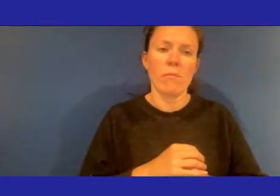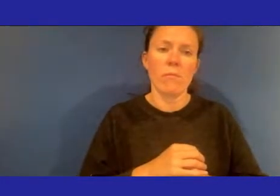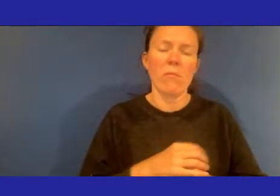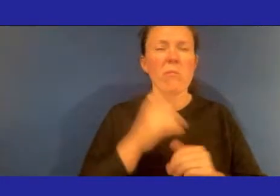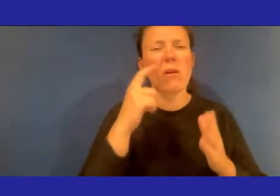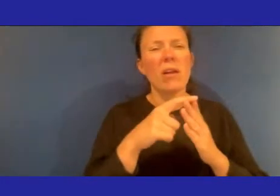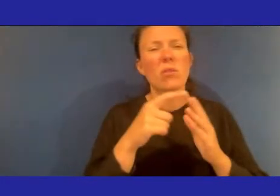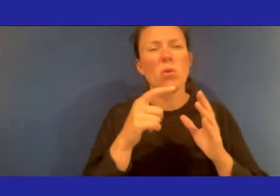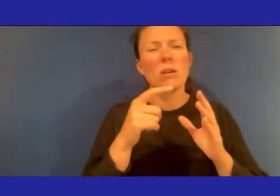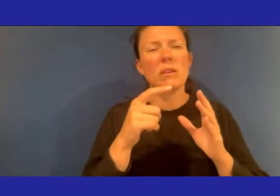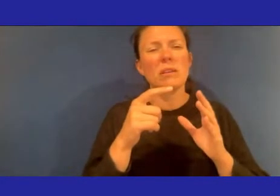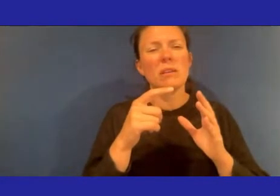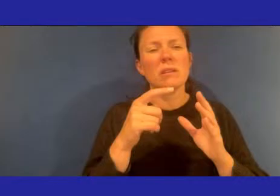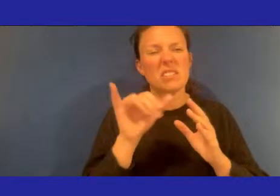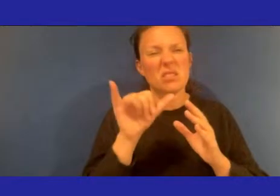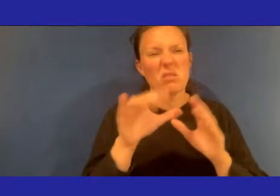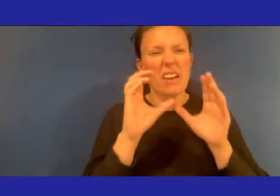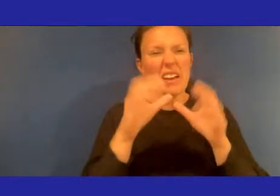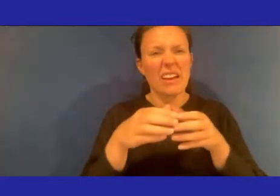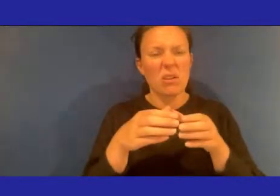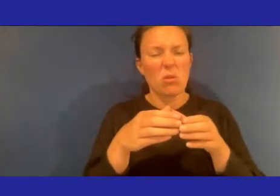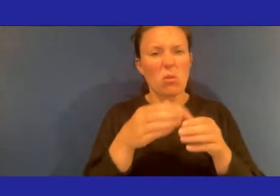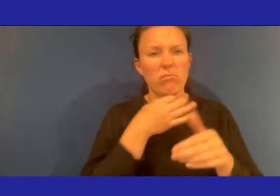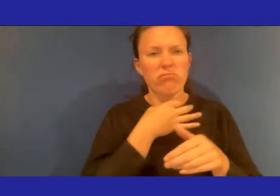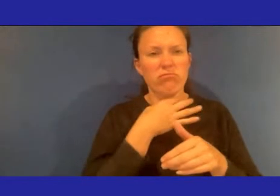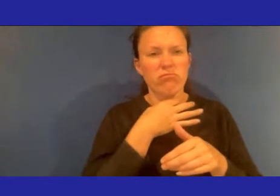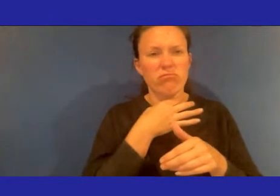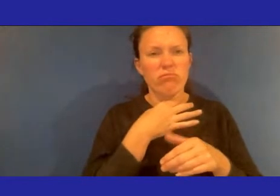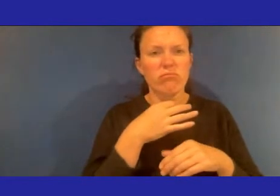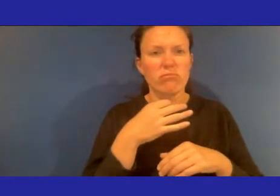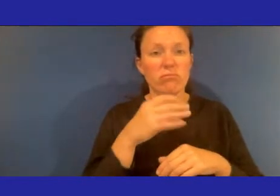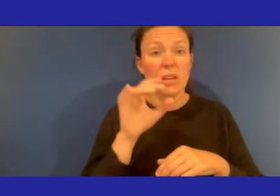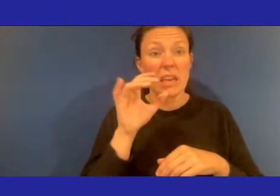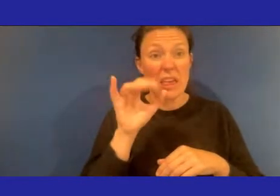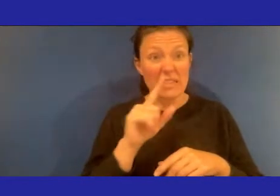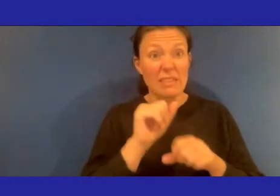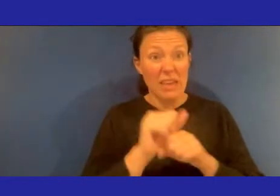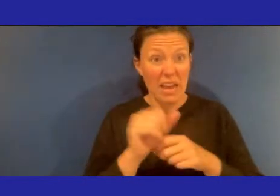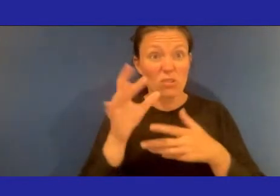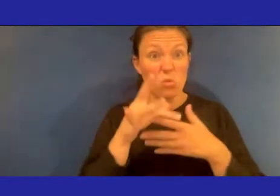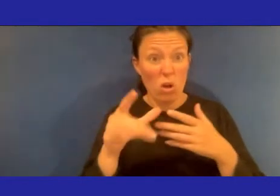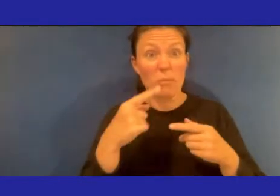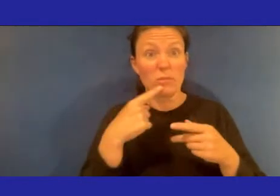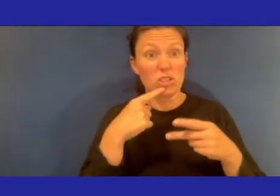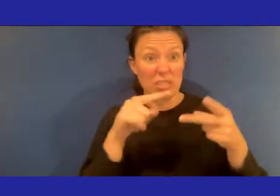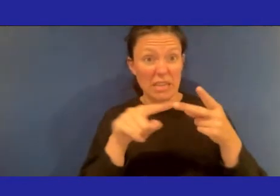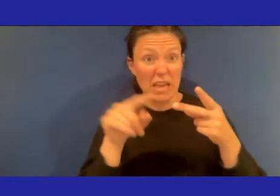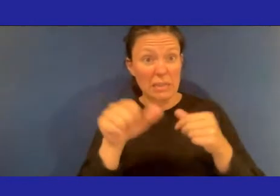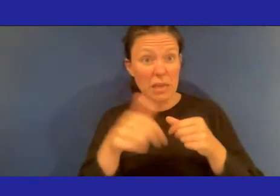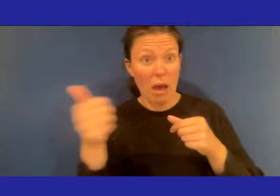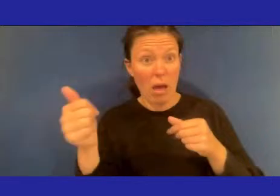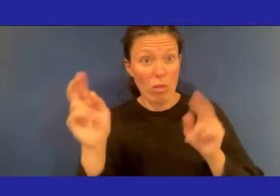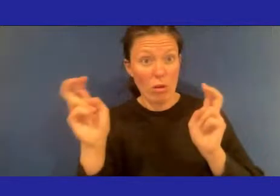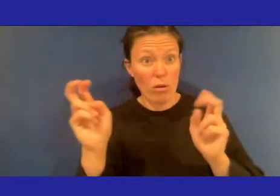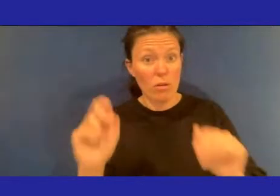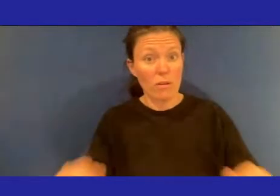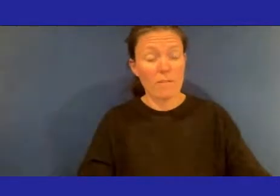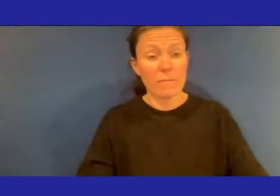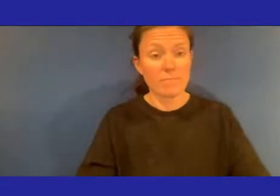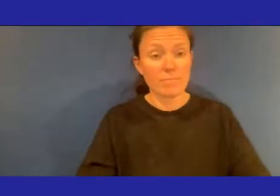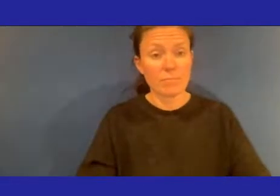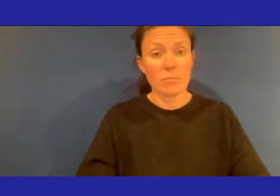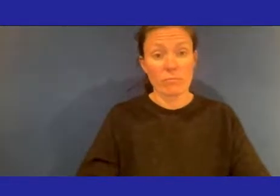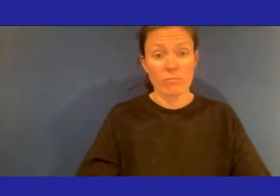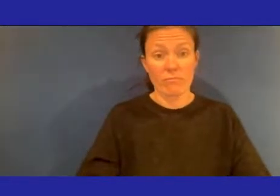else. So just wondering if the option is other, where do you place those patients? yeah, so